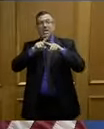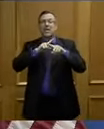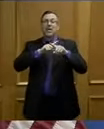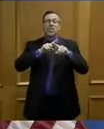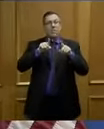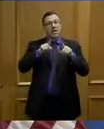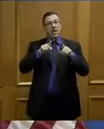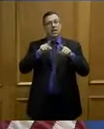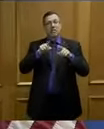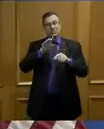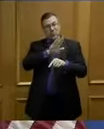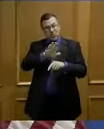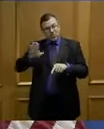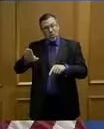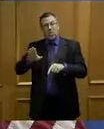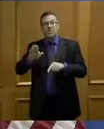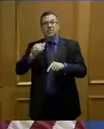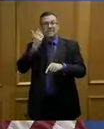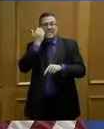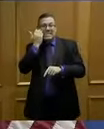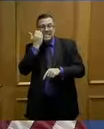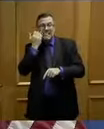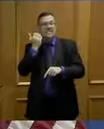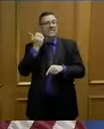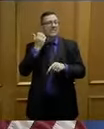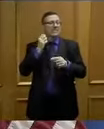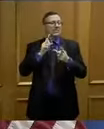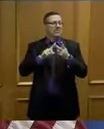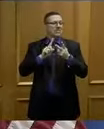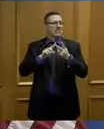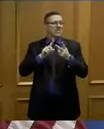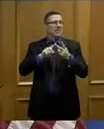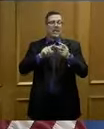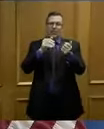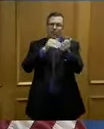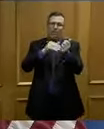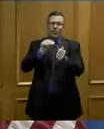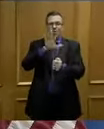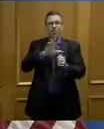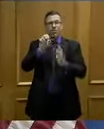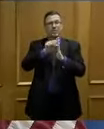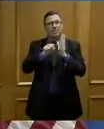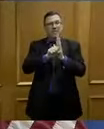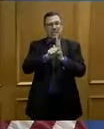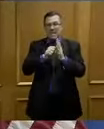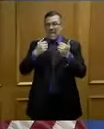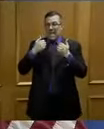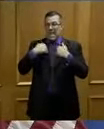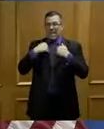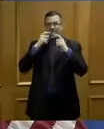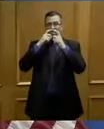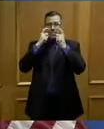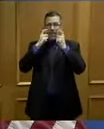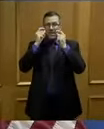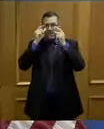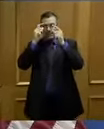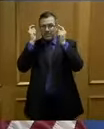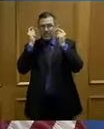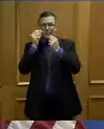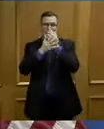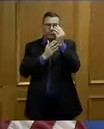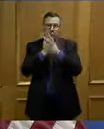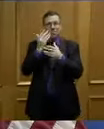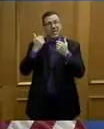protective equipment from those dentist practices and from physicians across the state to the National Guard Armory has